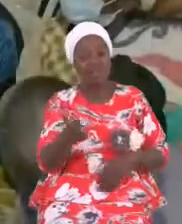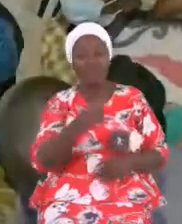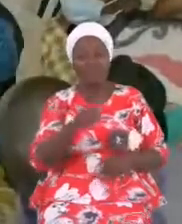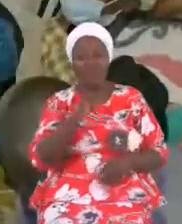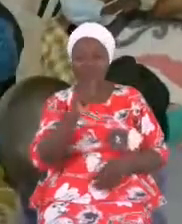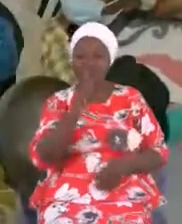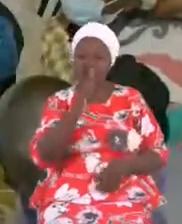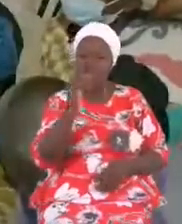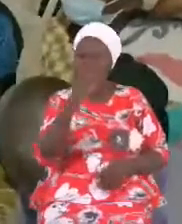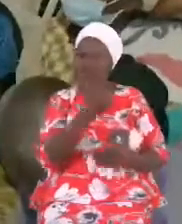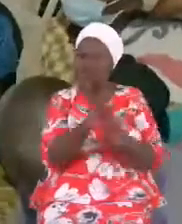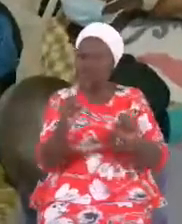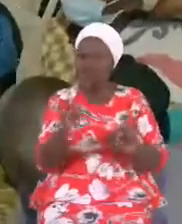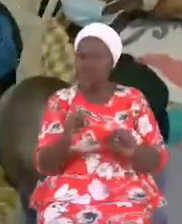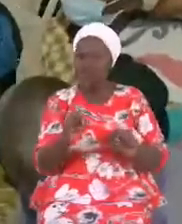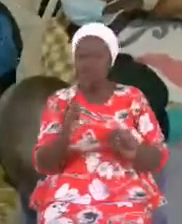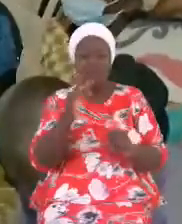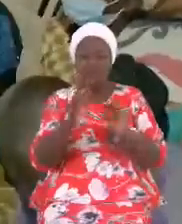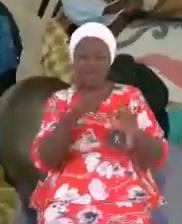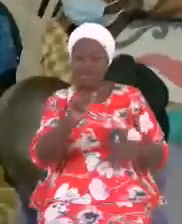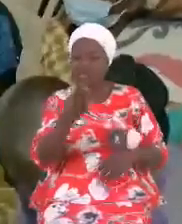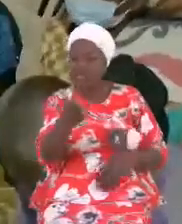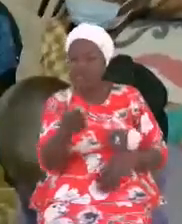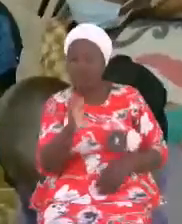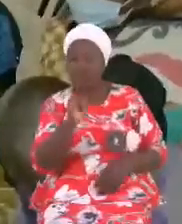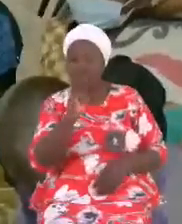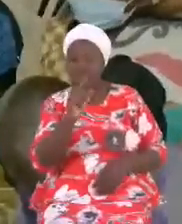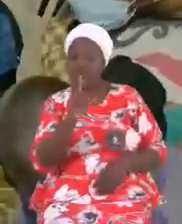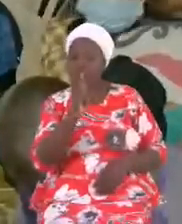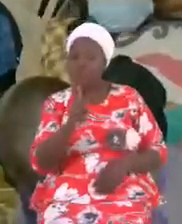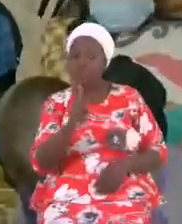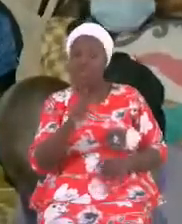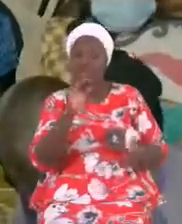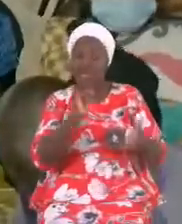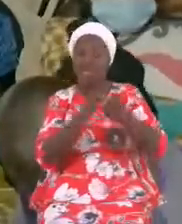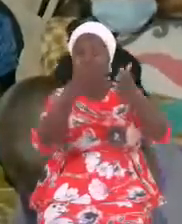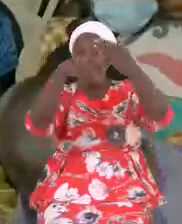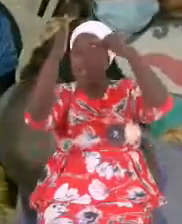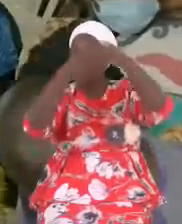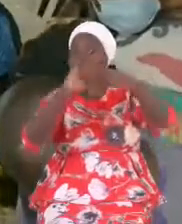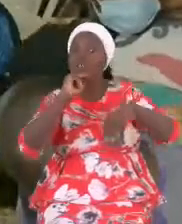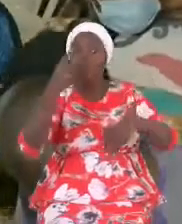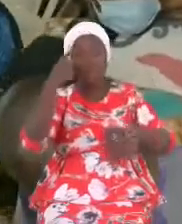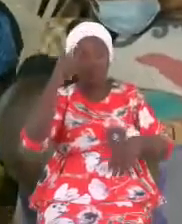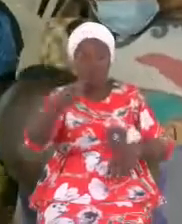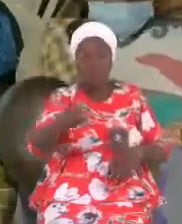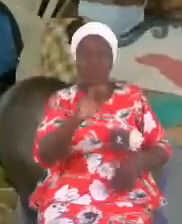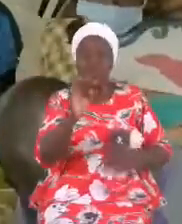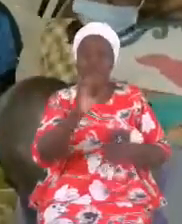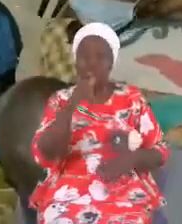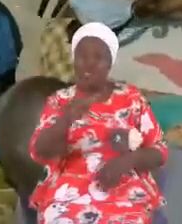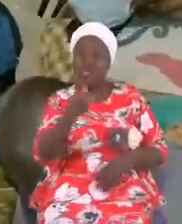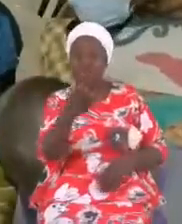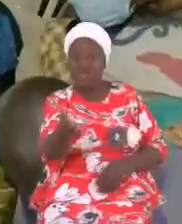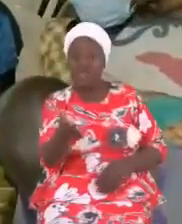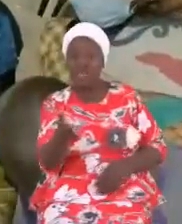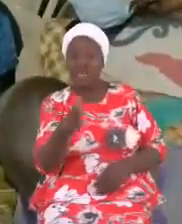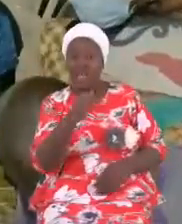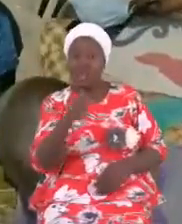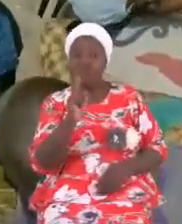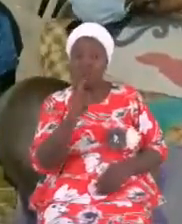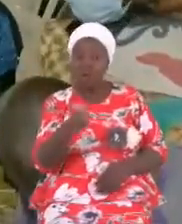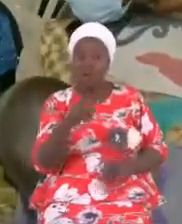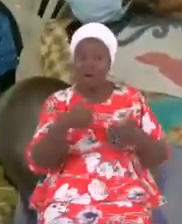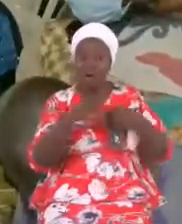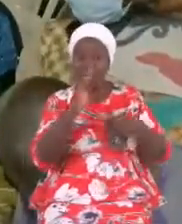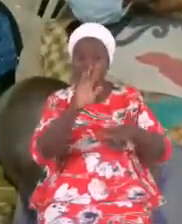of your salvation, if you're still there, you're not sure that heaven is for you, if you're still there and you have been walking